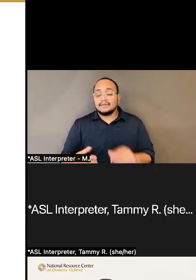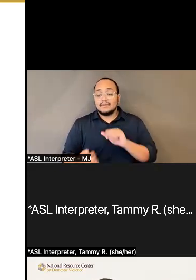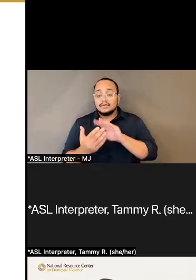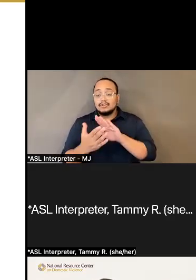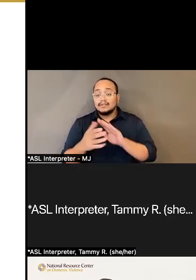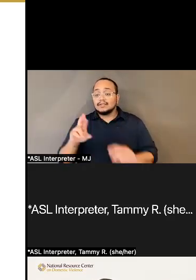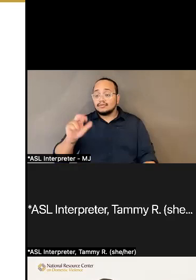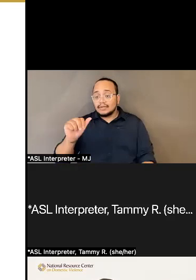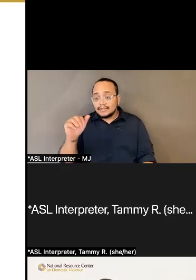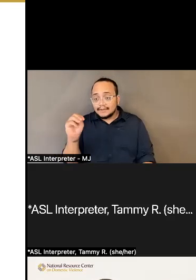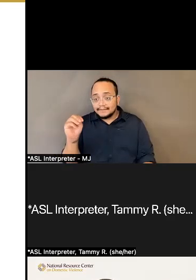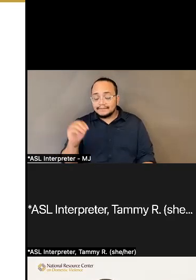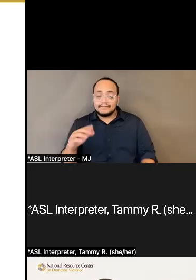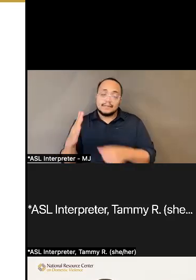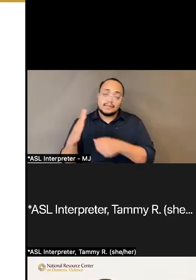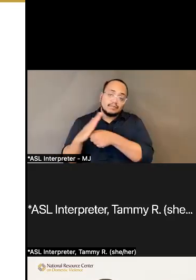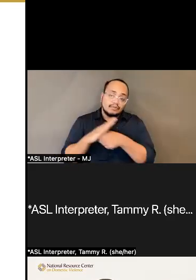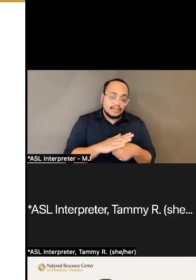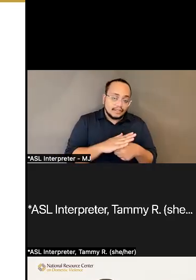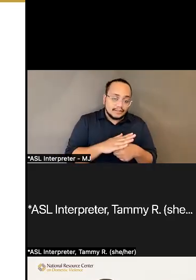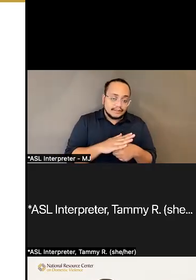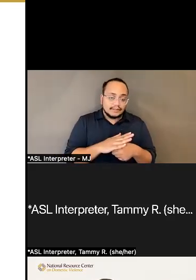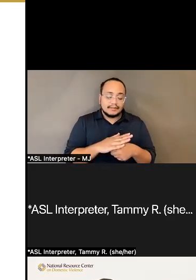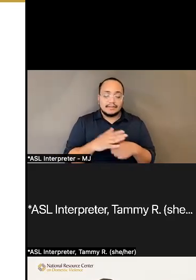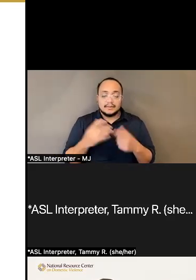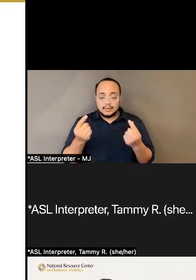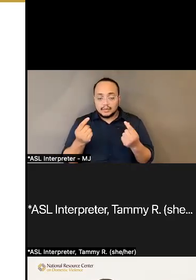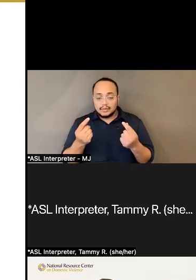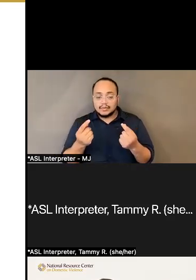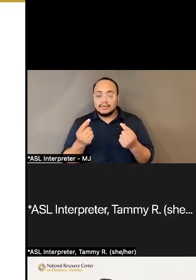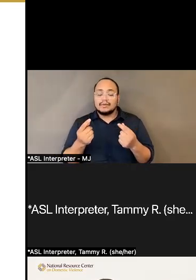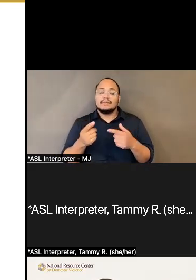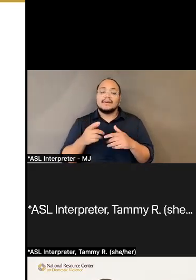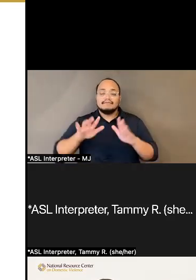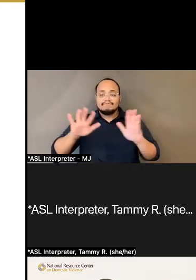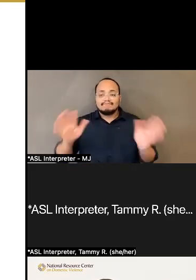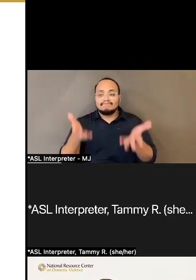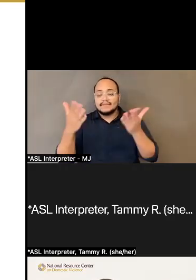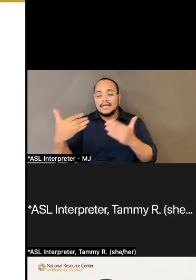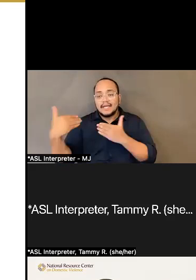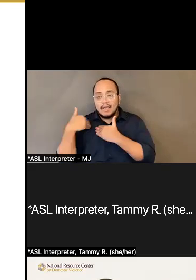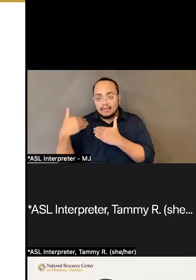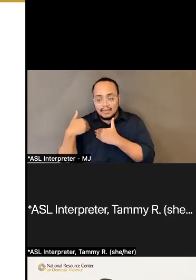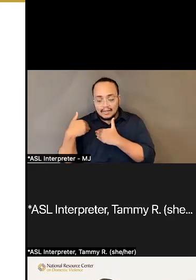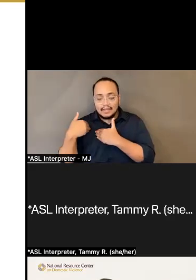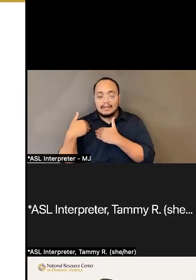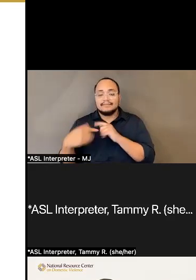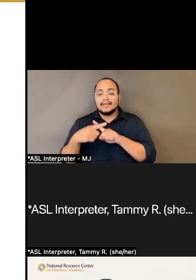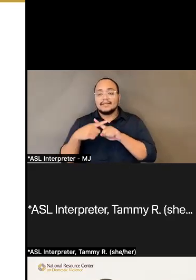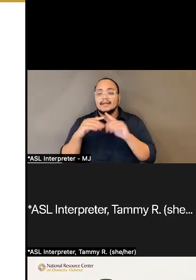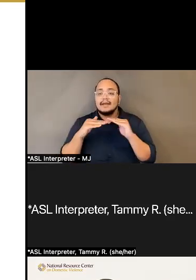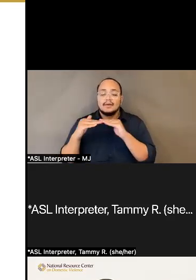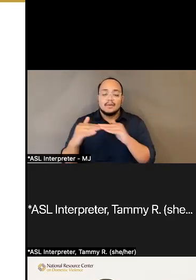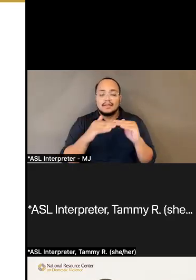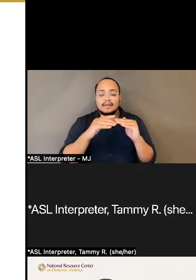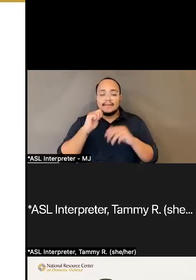and oppression by weaving accountability and equity-based practices